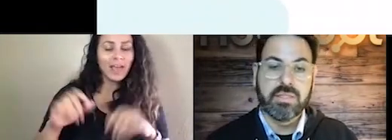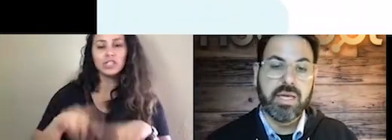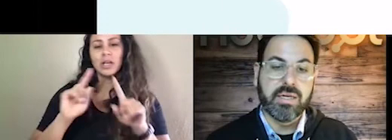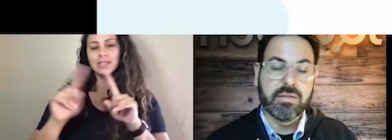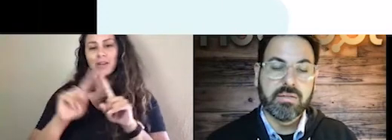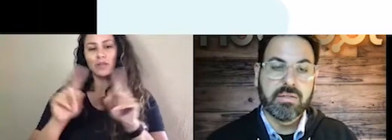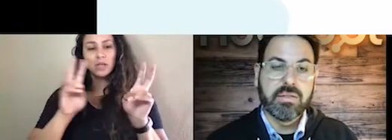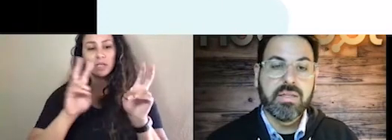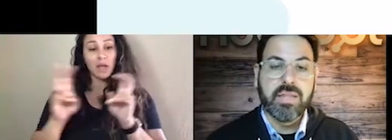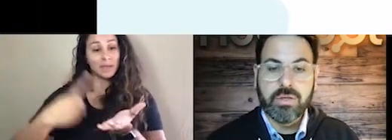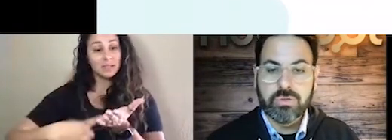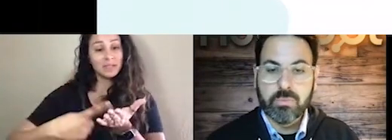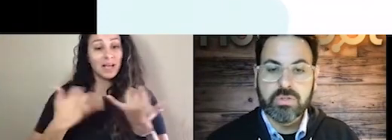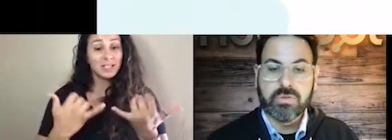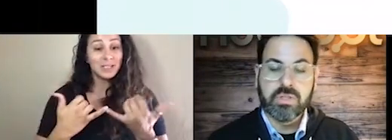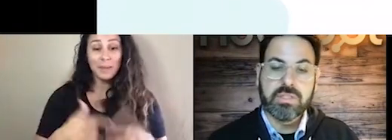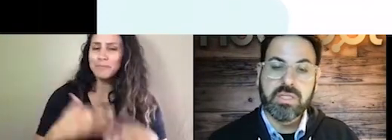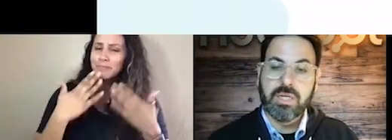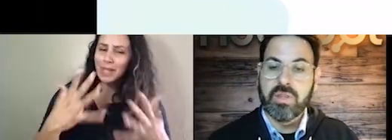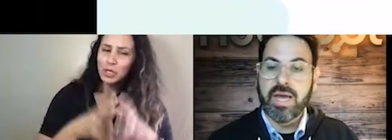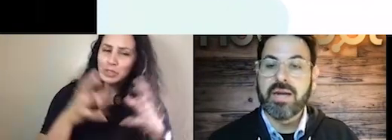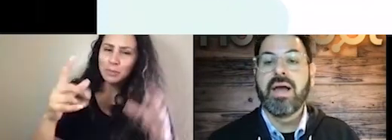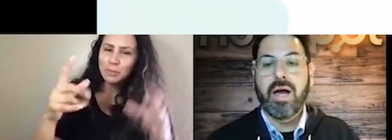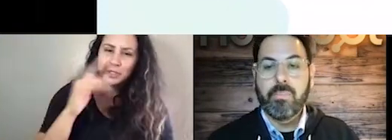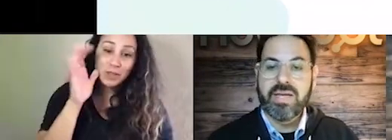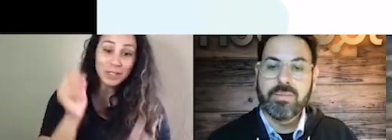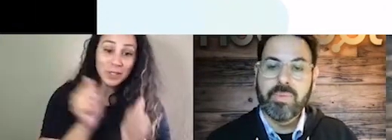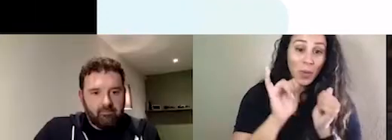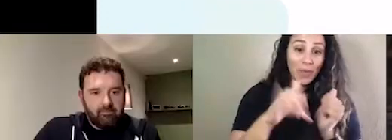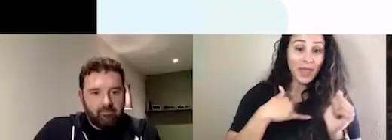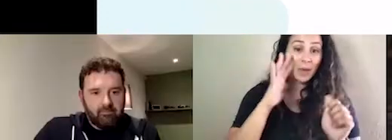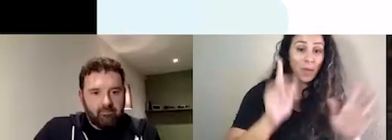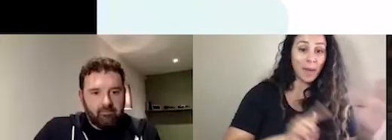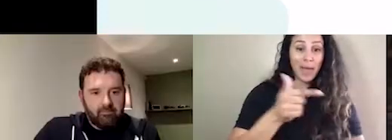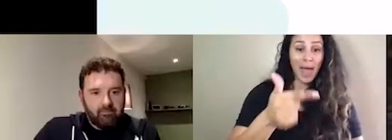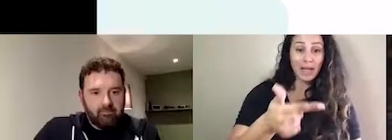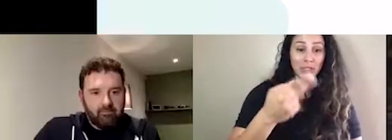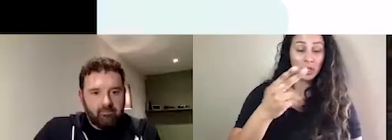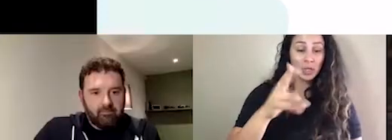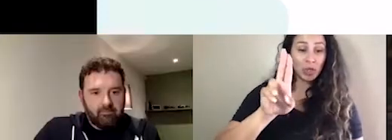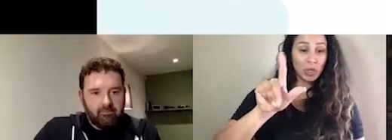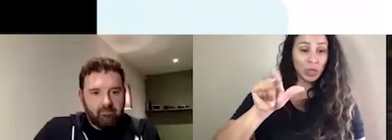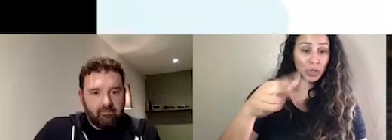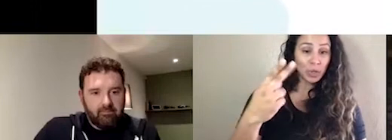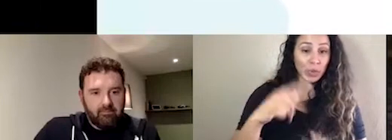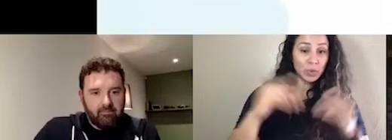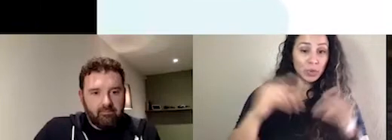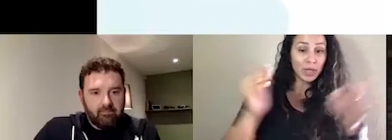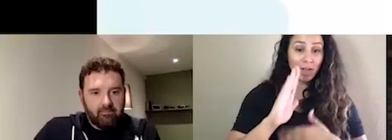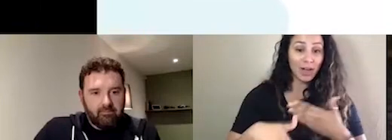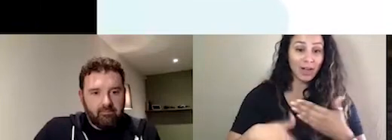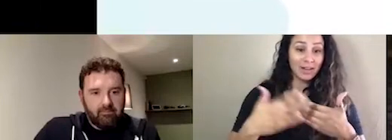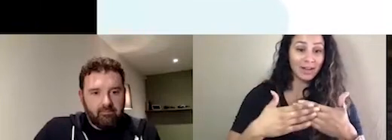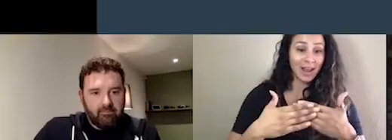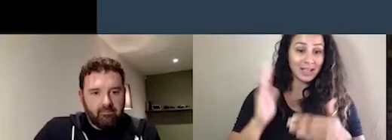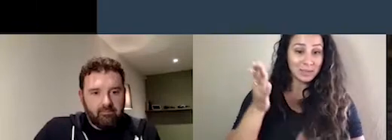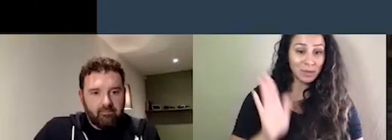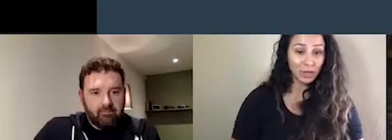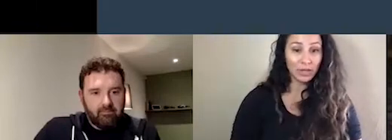discussed today. Thank you so much for listening. And with that, I'll pass it back to Hugh to introduce our next speaker.